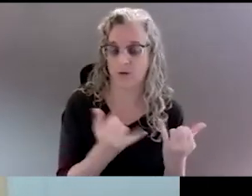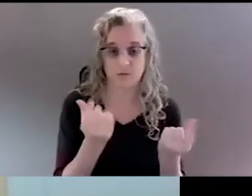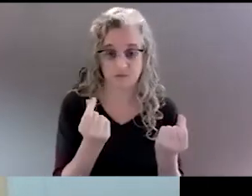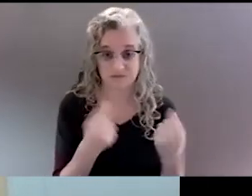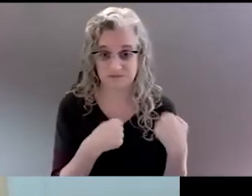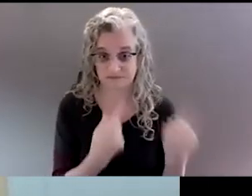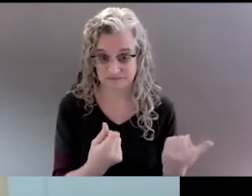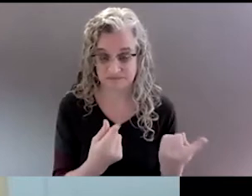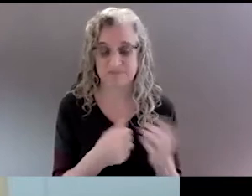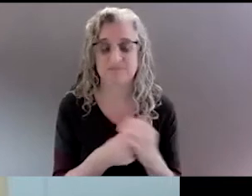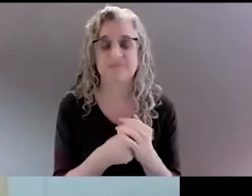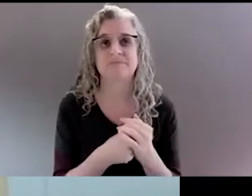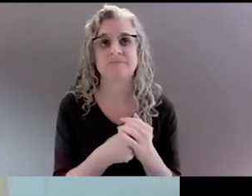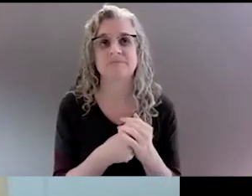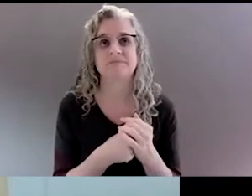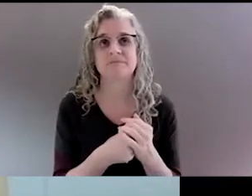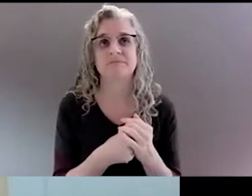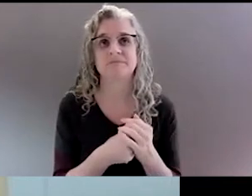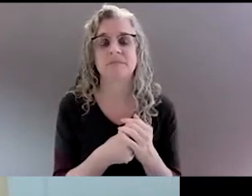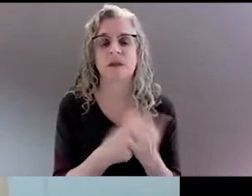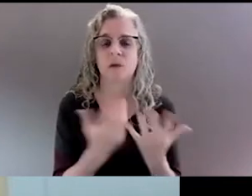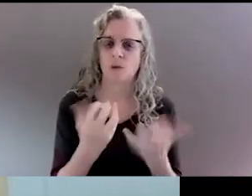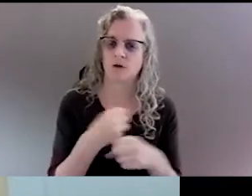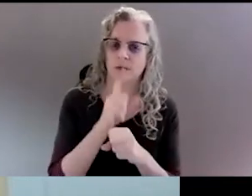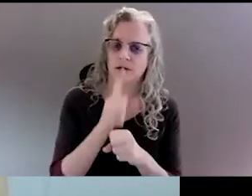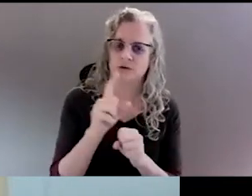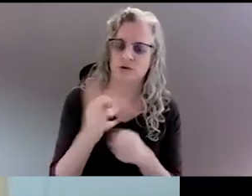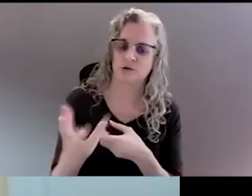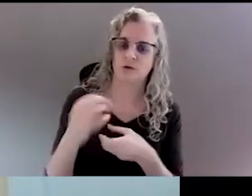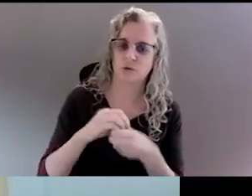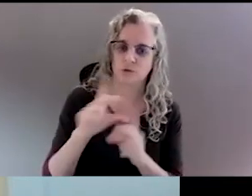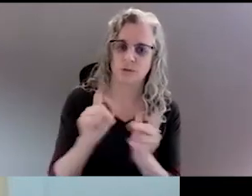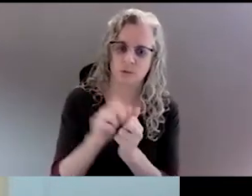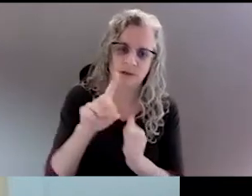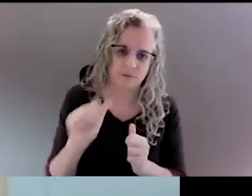people with disabilities are included and